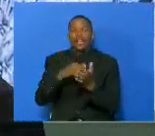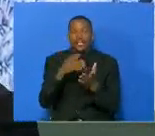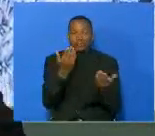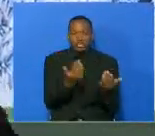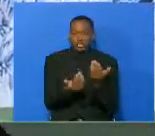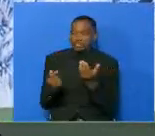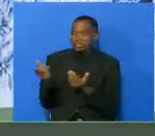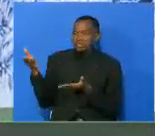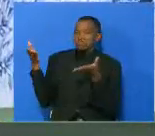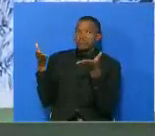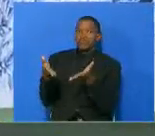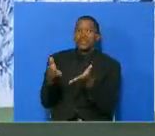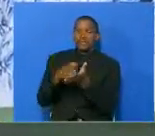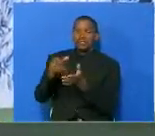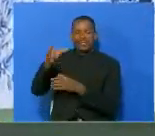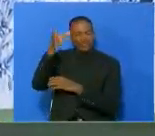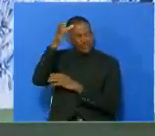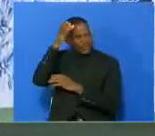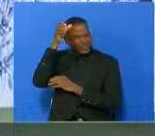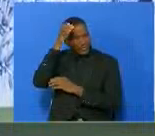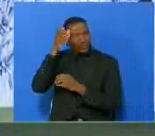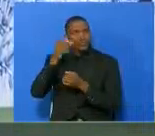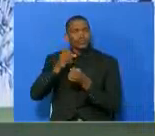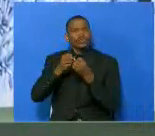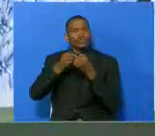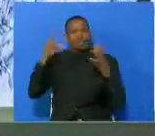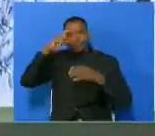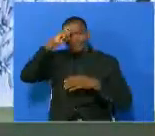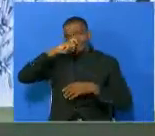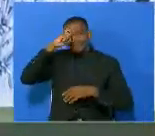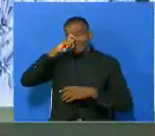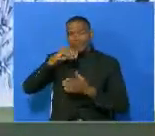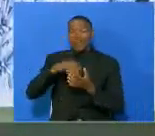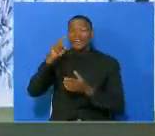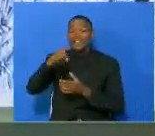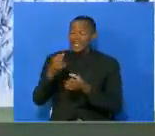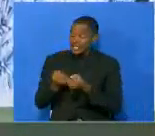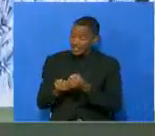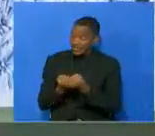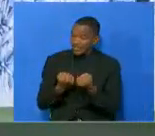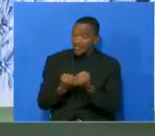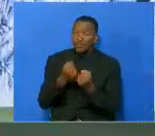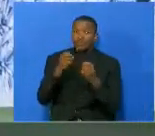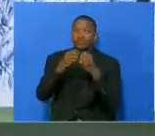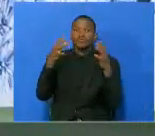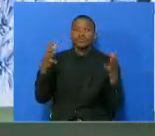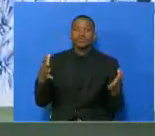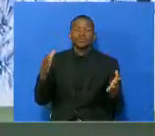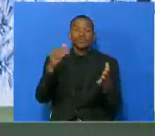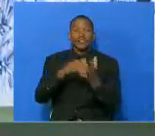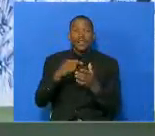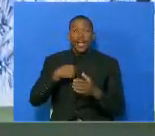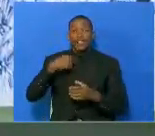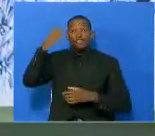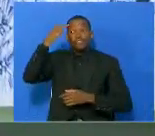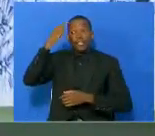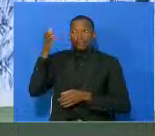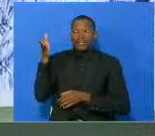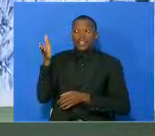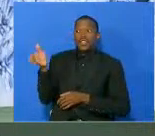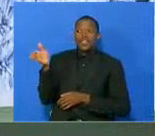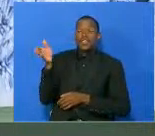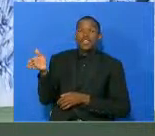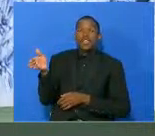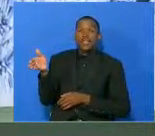ba teng ke bana ba ba bothale thata ba ba tlhokang go rotloetswa. Ke tsela gore ga ba le ga jaana